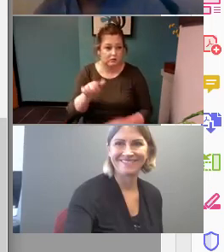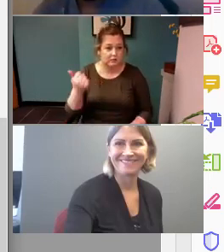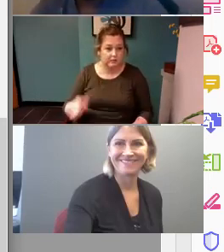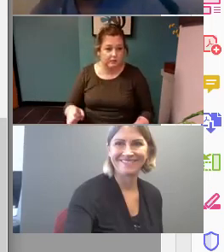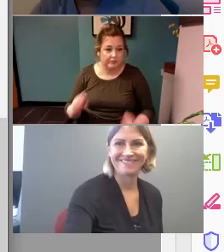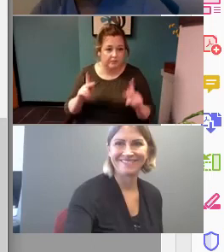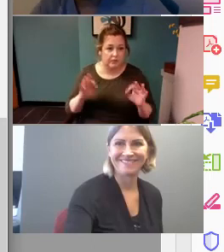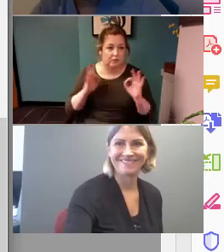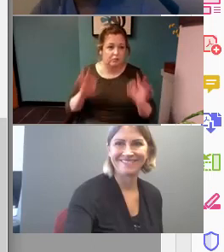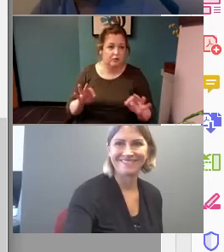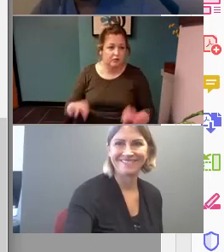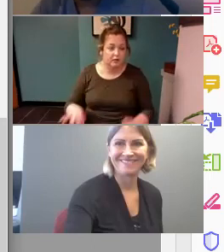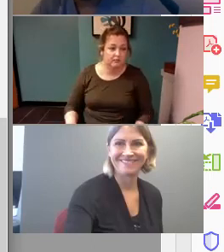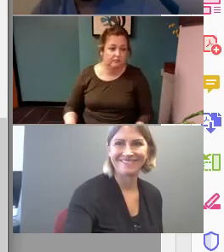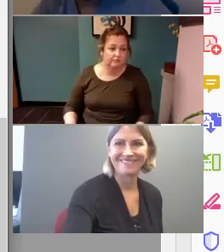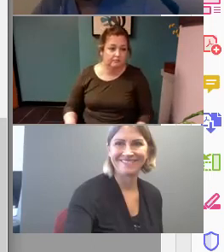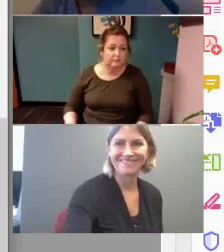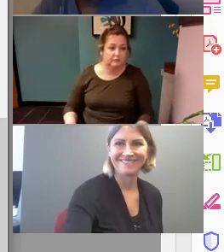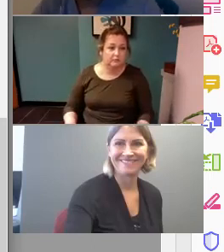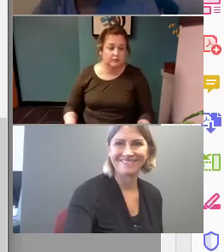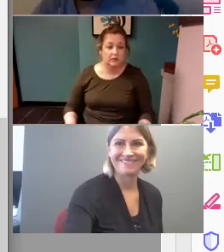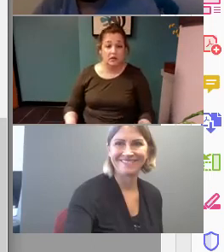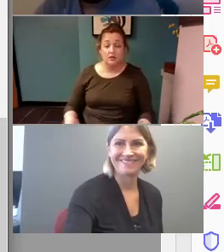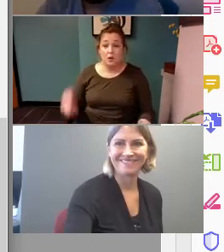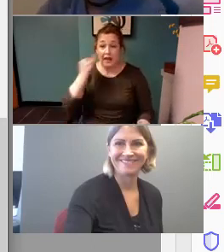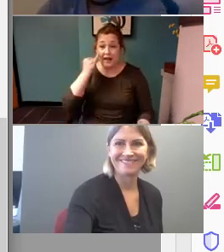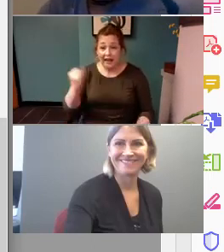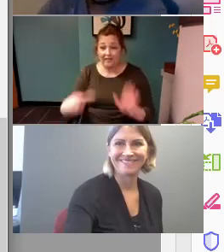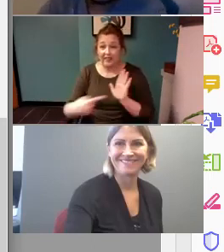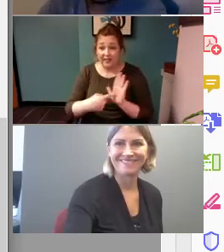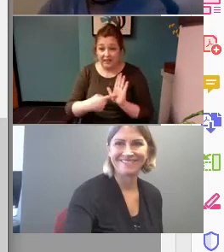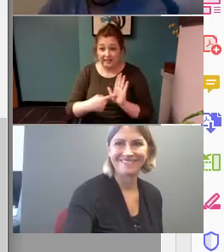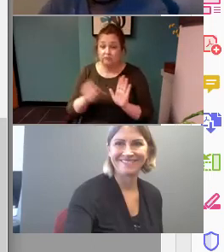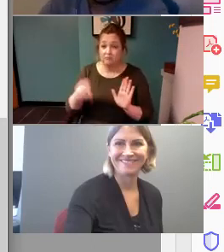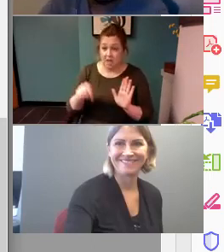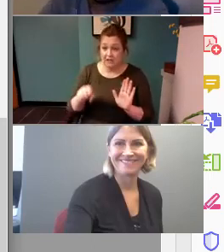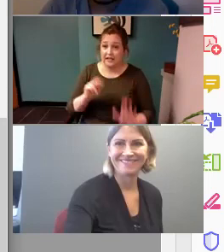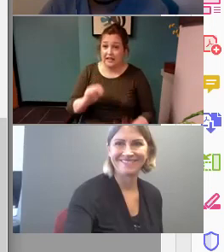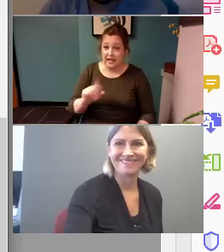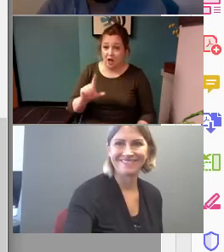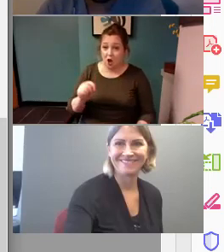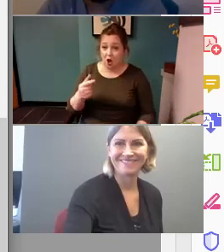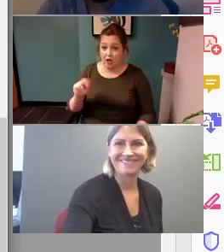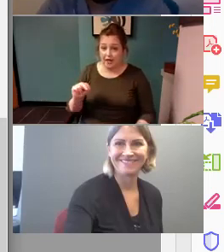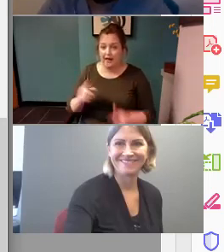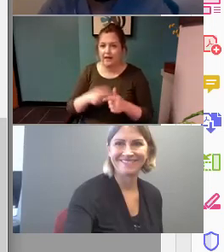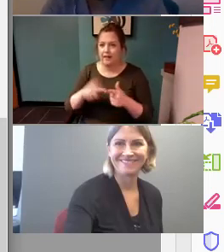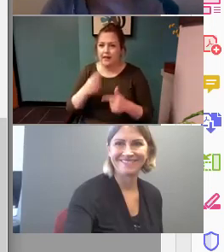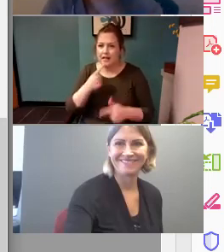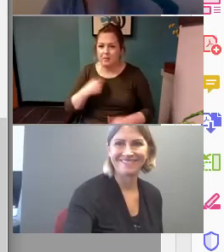Perfect. So if this is n log n, tell me why this is not n log n.